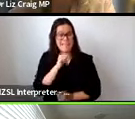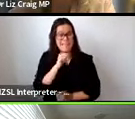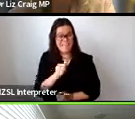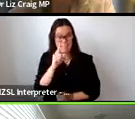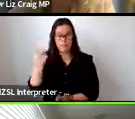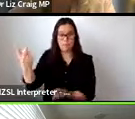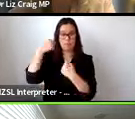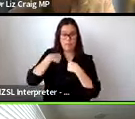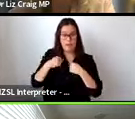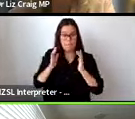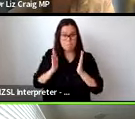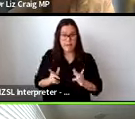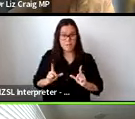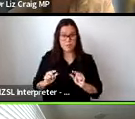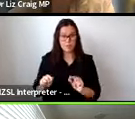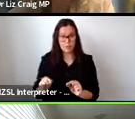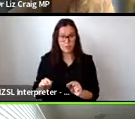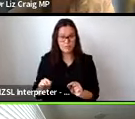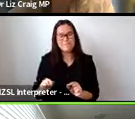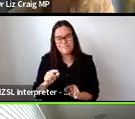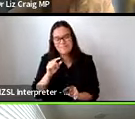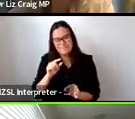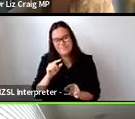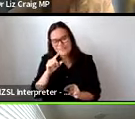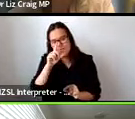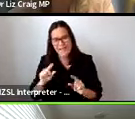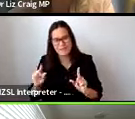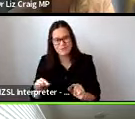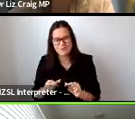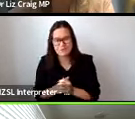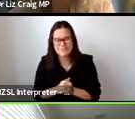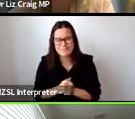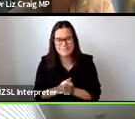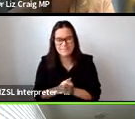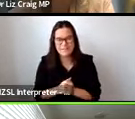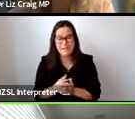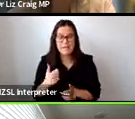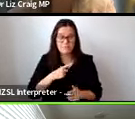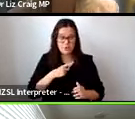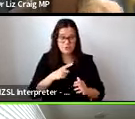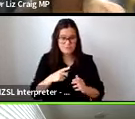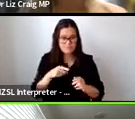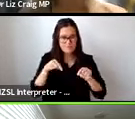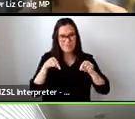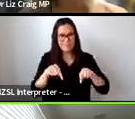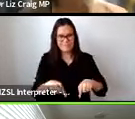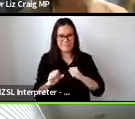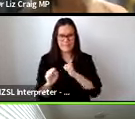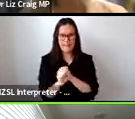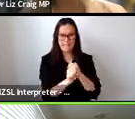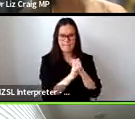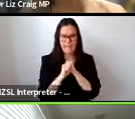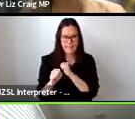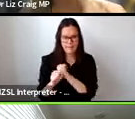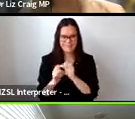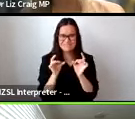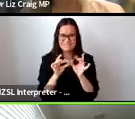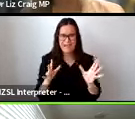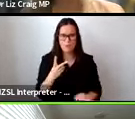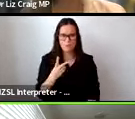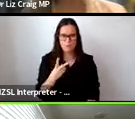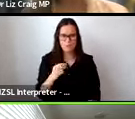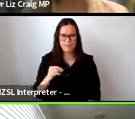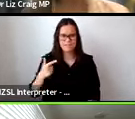do it. The bottom line is because the Access Matters campaign has been going on since 2017, like I said,